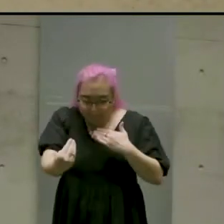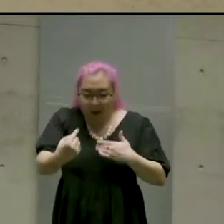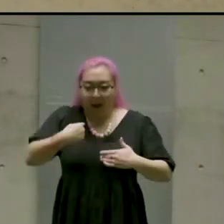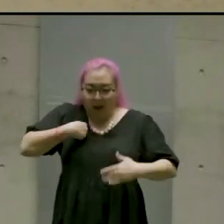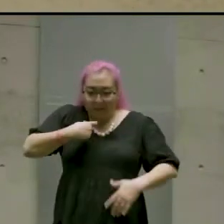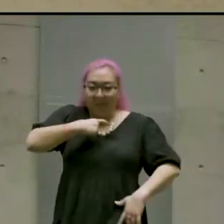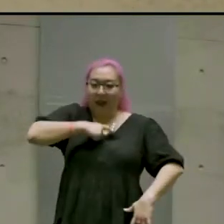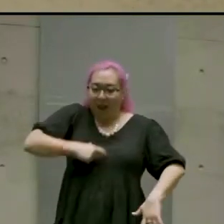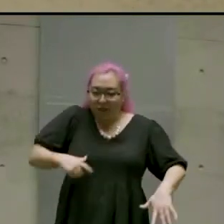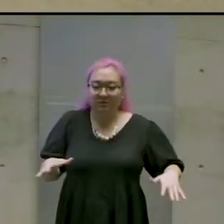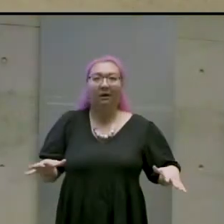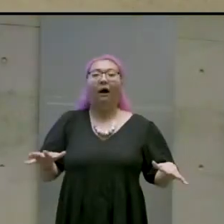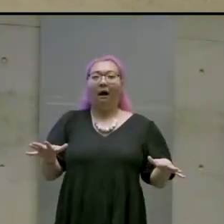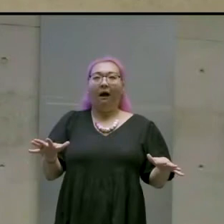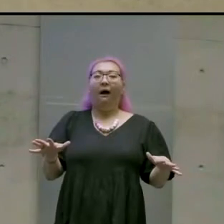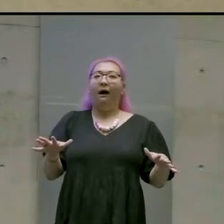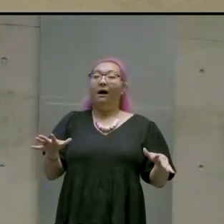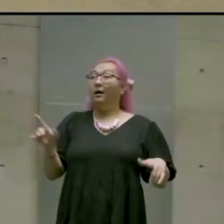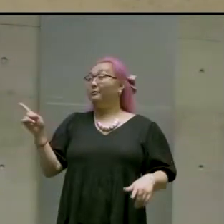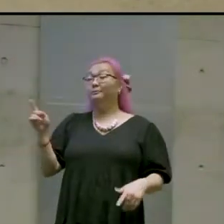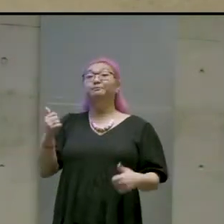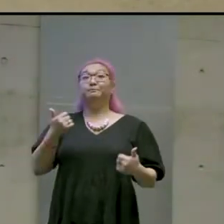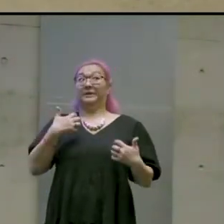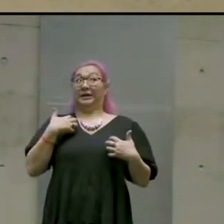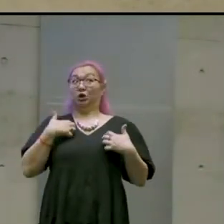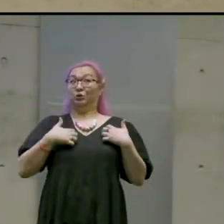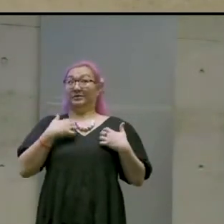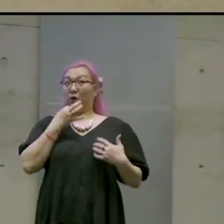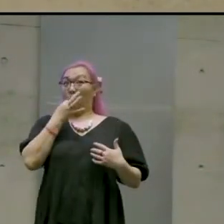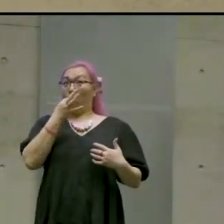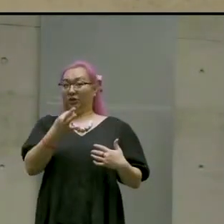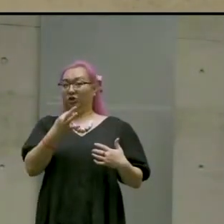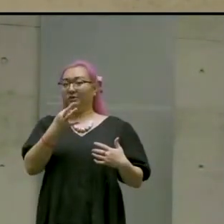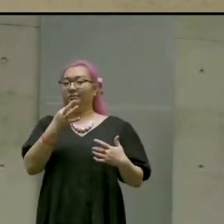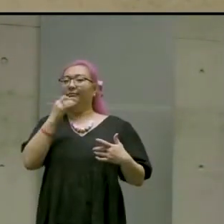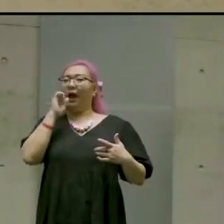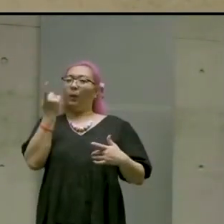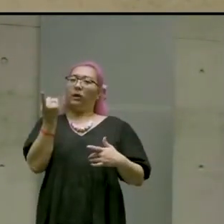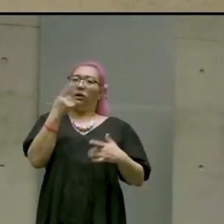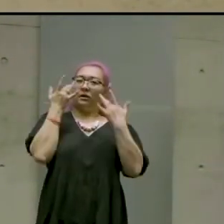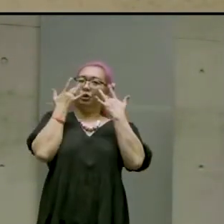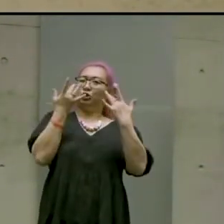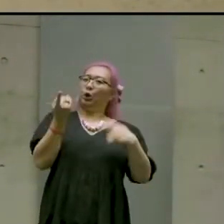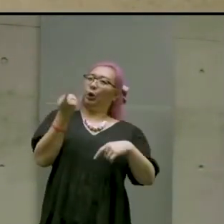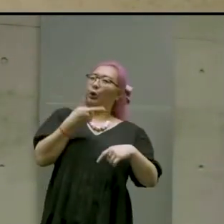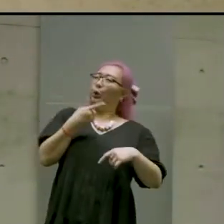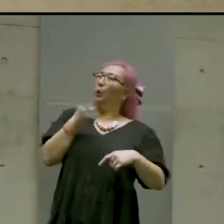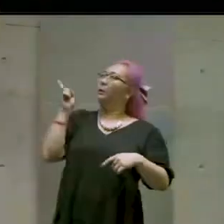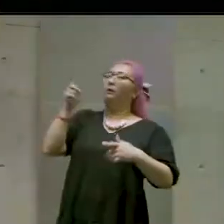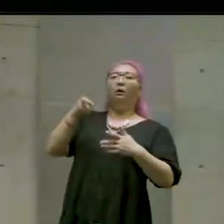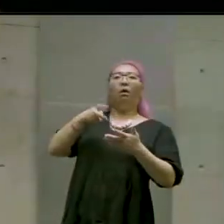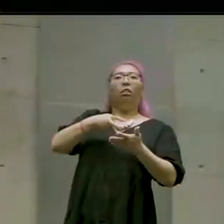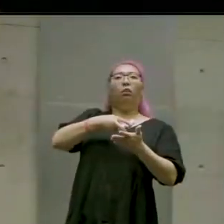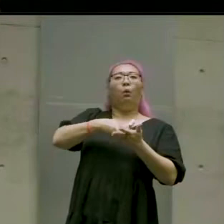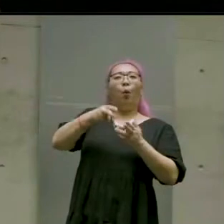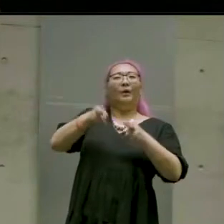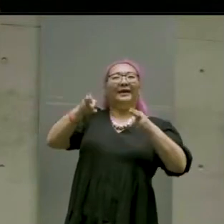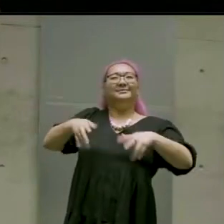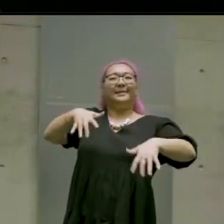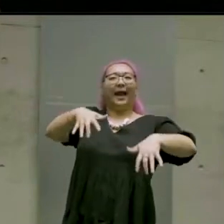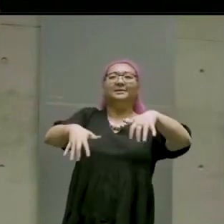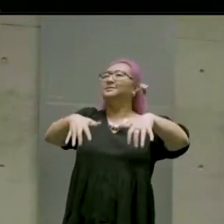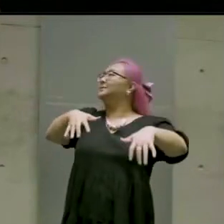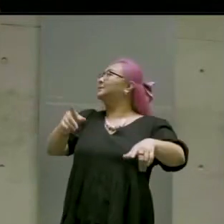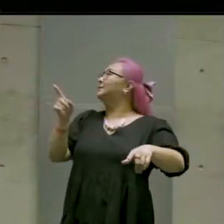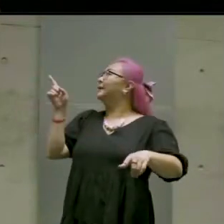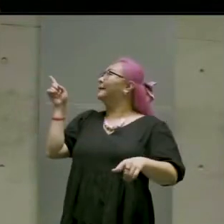very, very interesting question. And I think what I'll do is I'll go back to The Walking Dead, which I was really impressed with. I